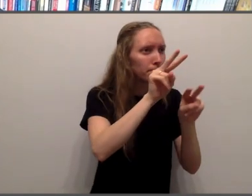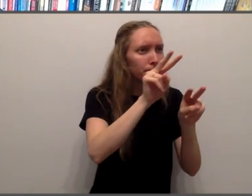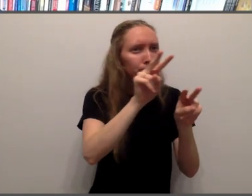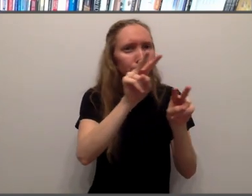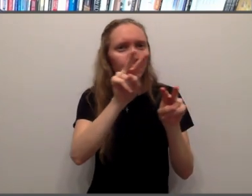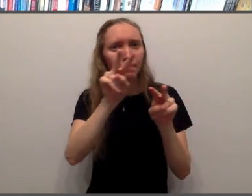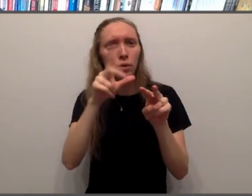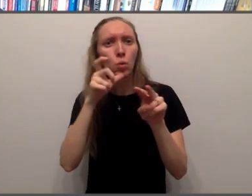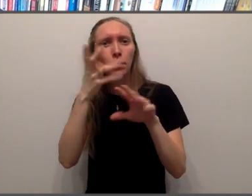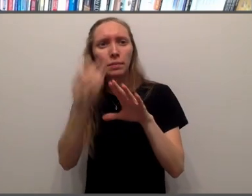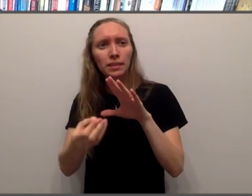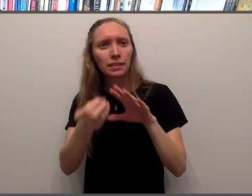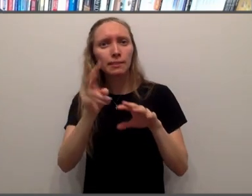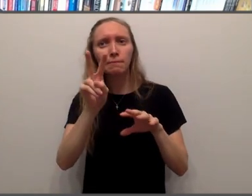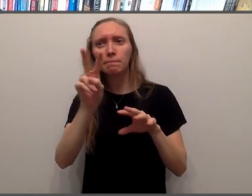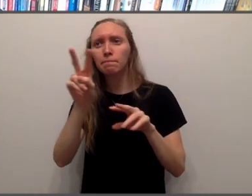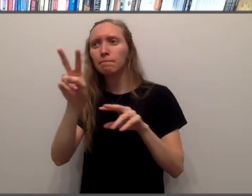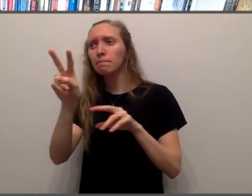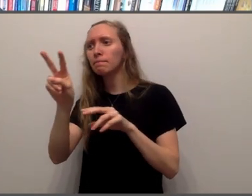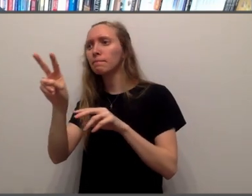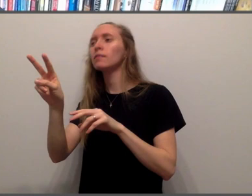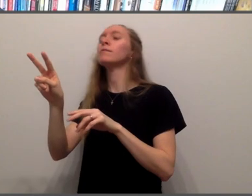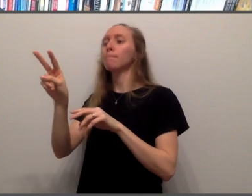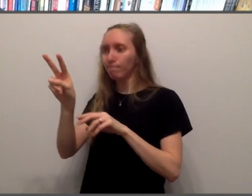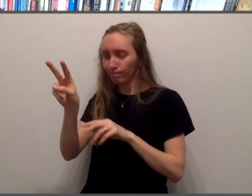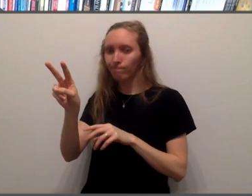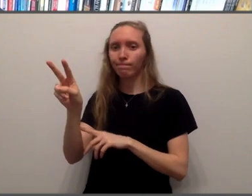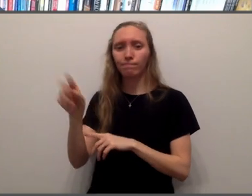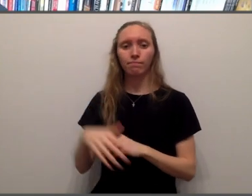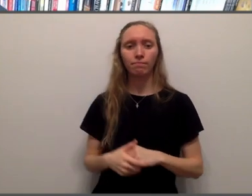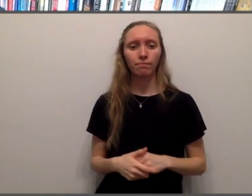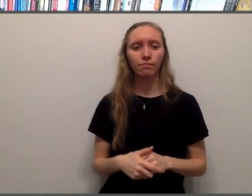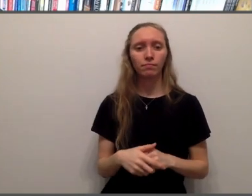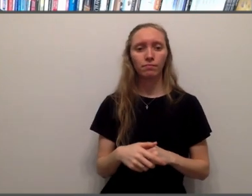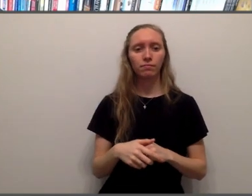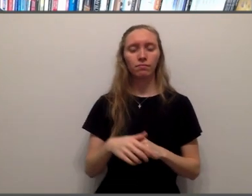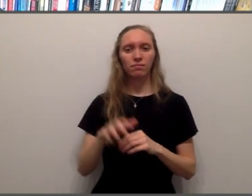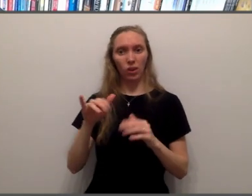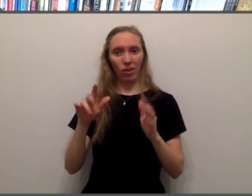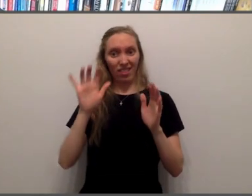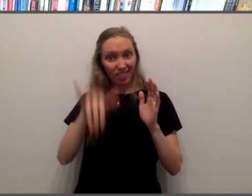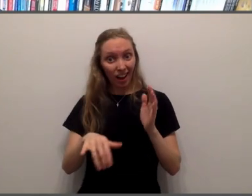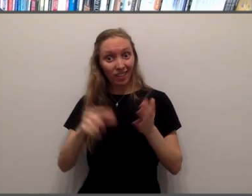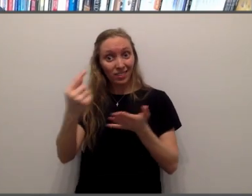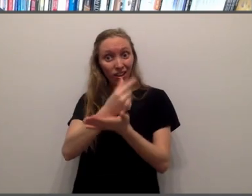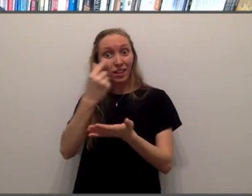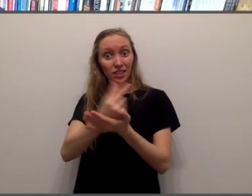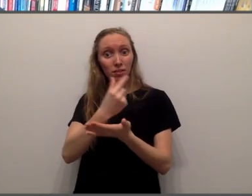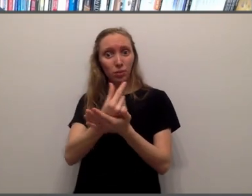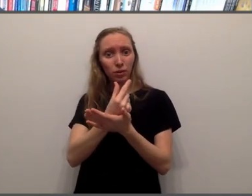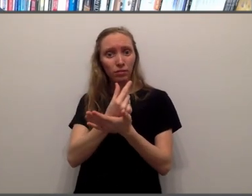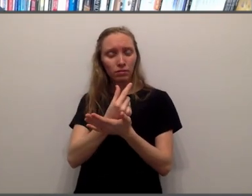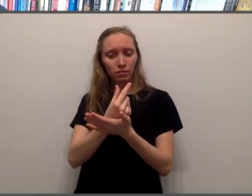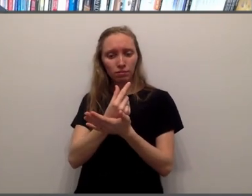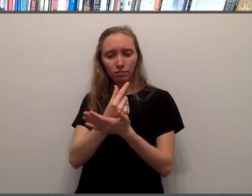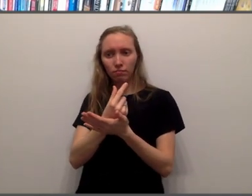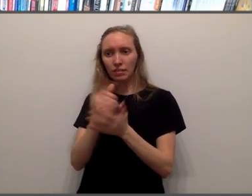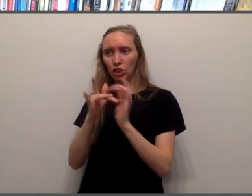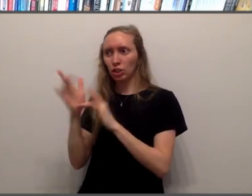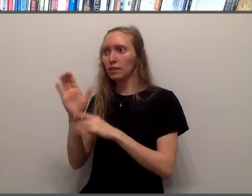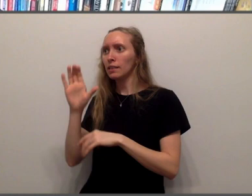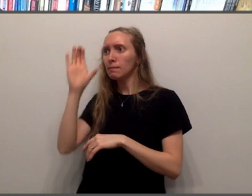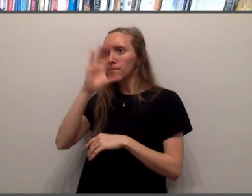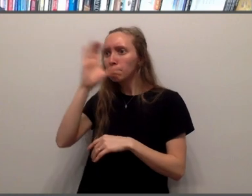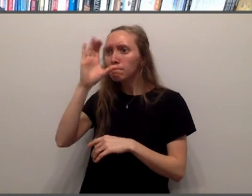So not only does it reinforce our commitment to the gospel, But have you ever considered this, that the church